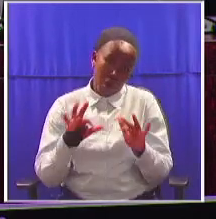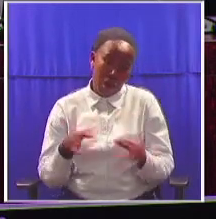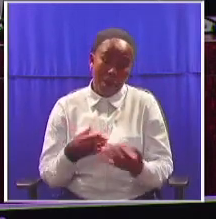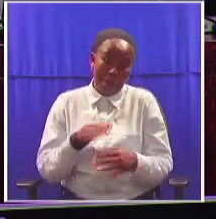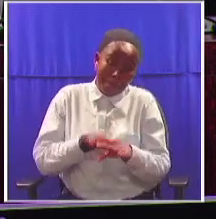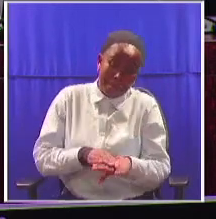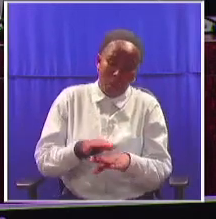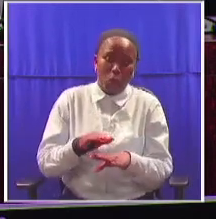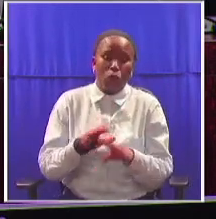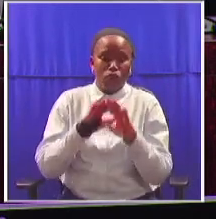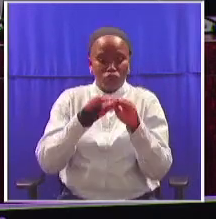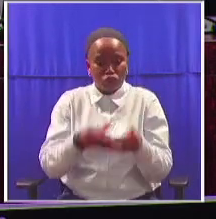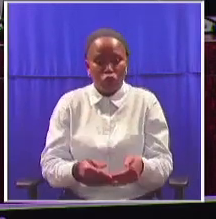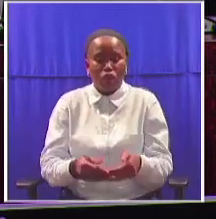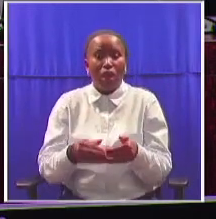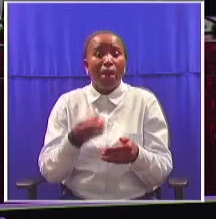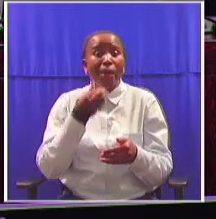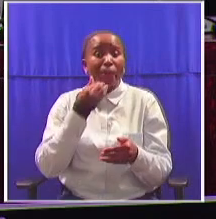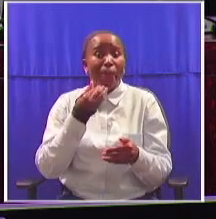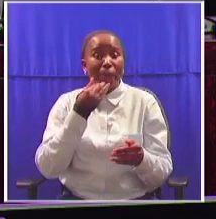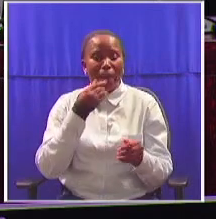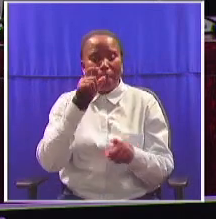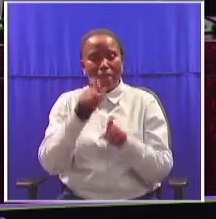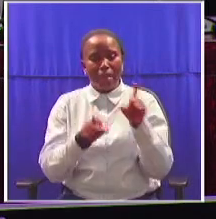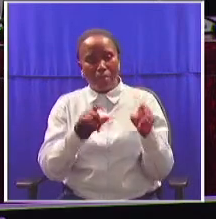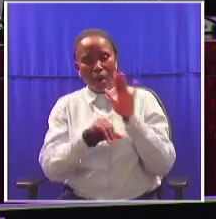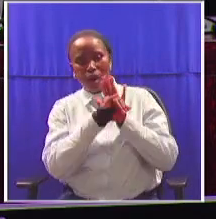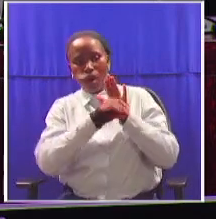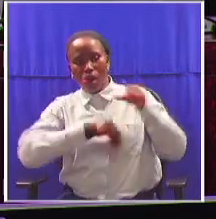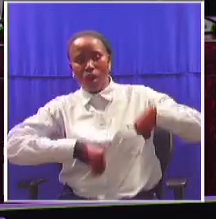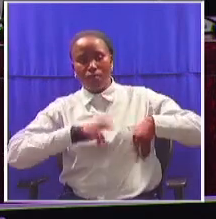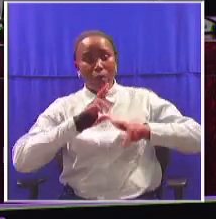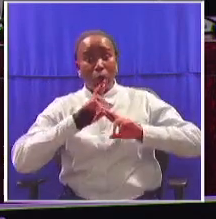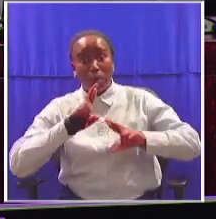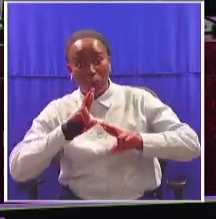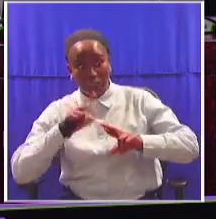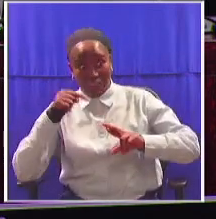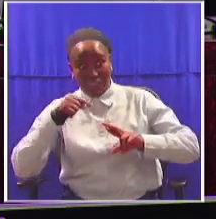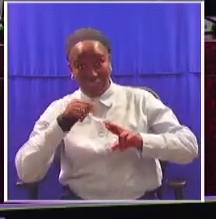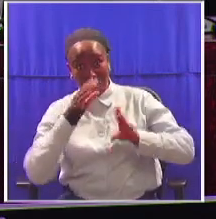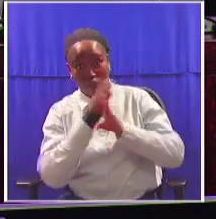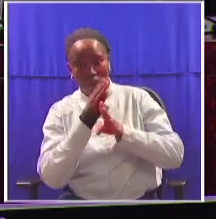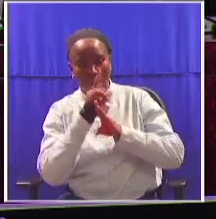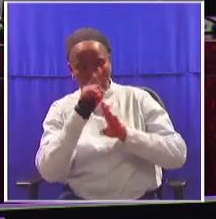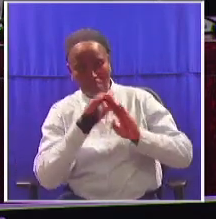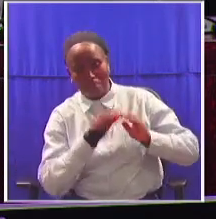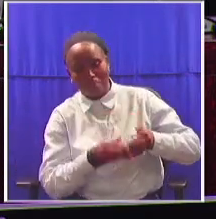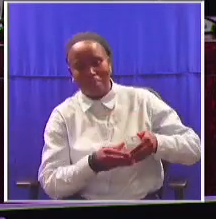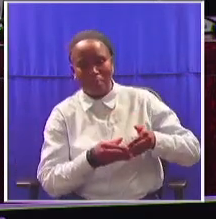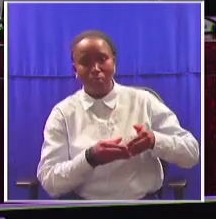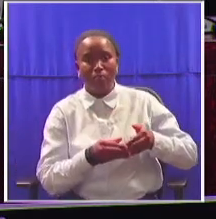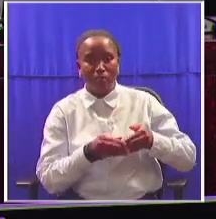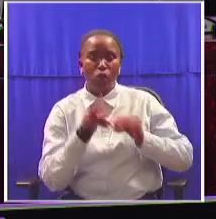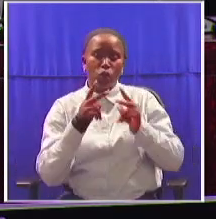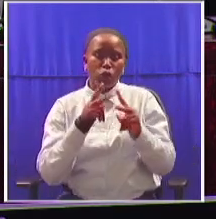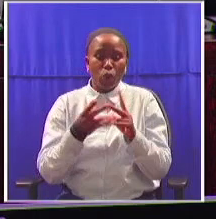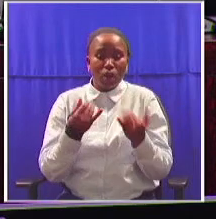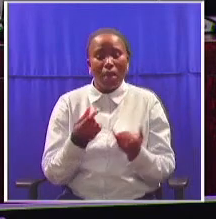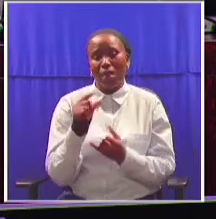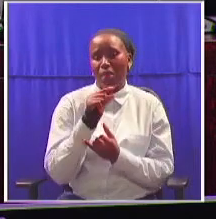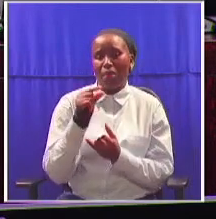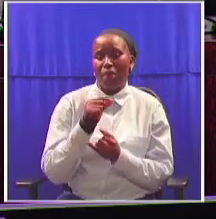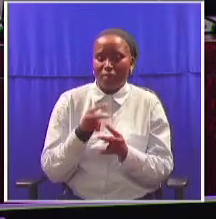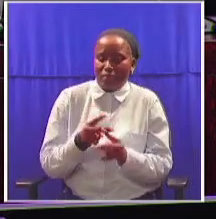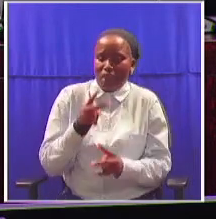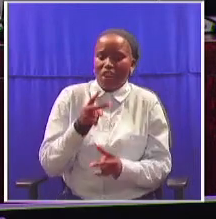further protection to whistleblowers. The Department of Justice and Constitutional Development is finalizing a review